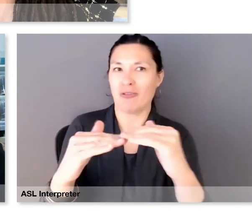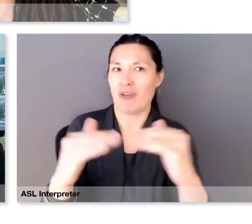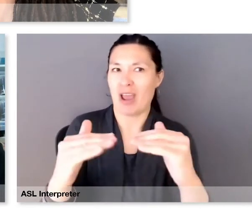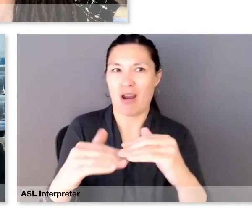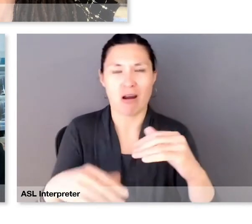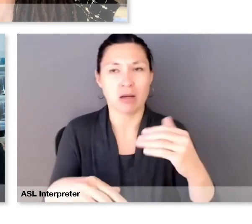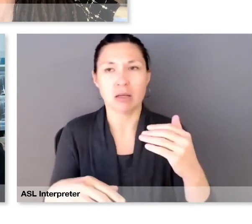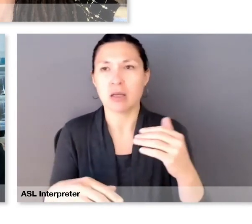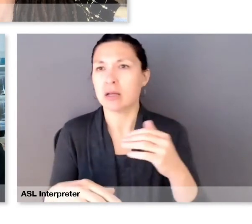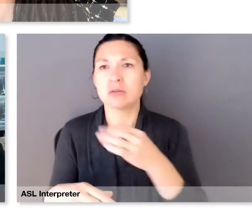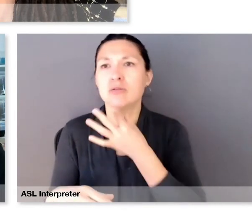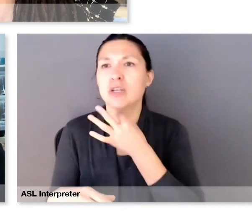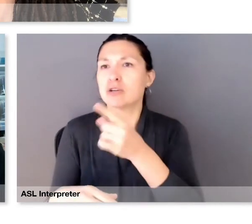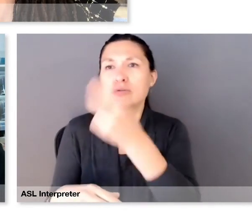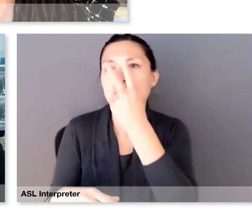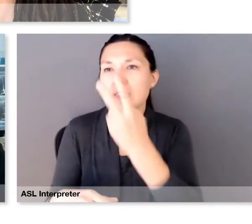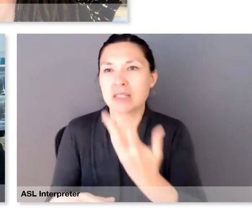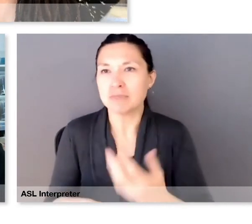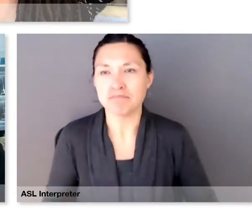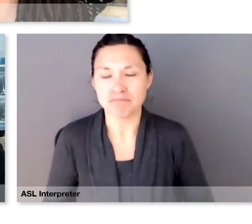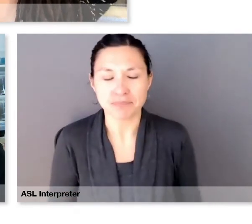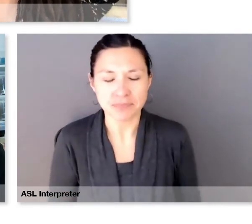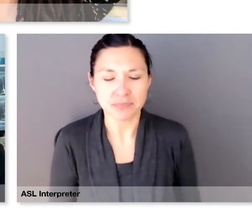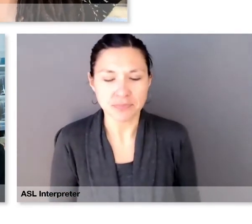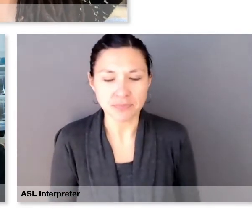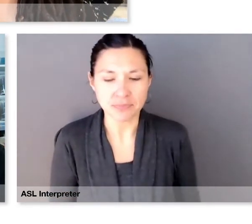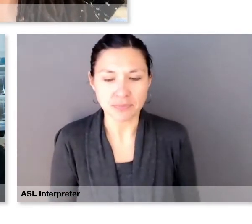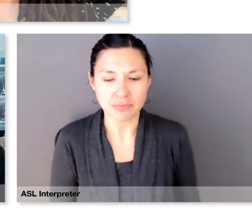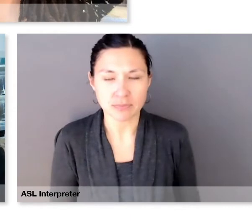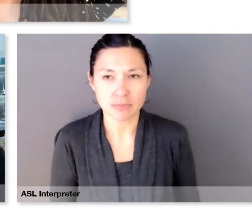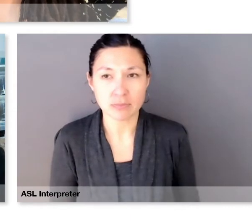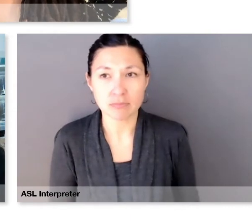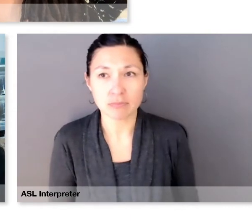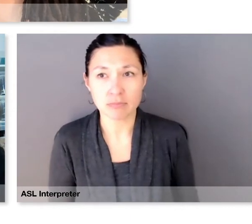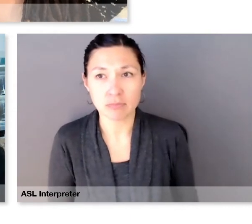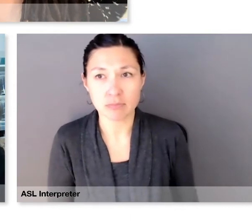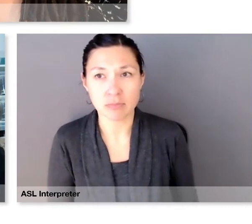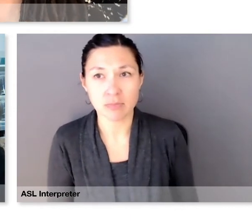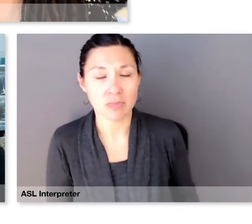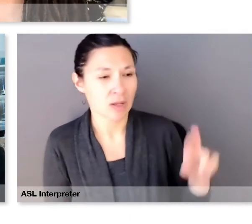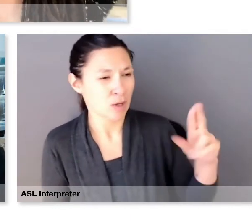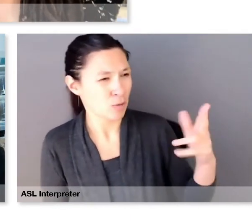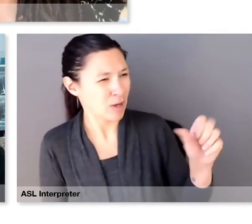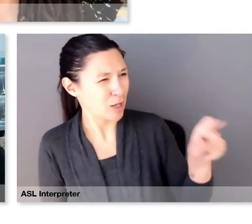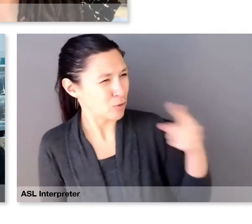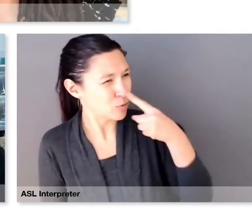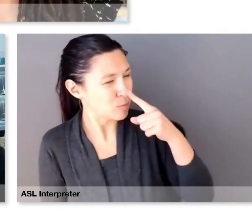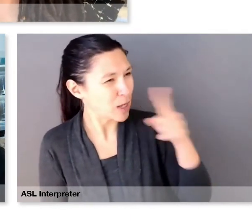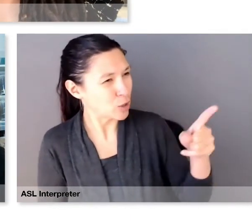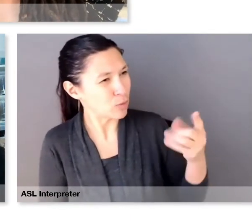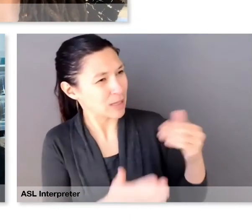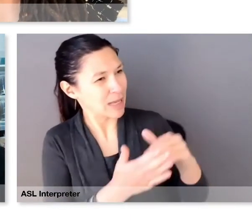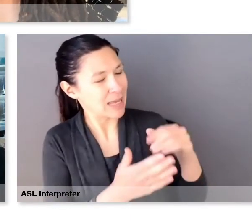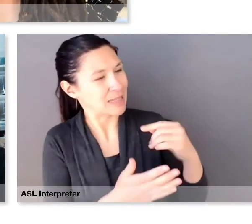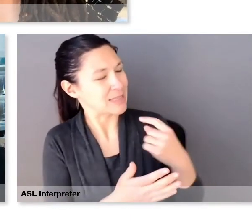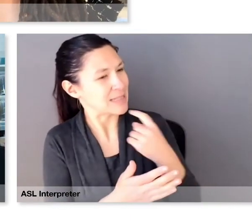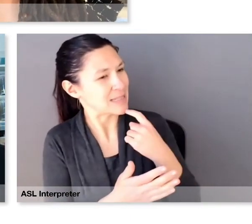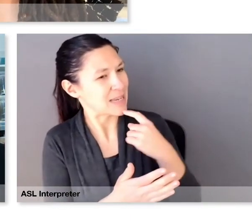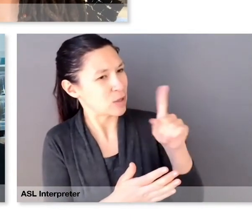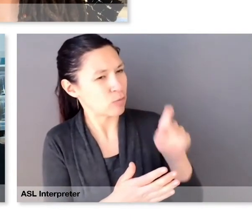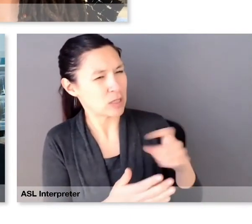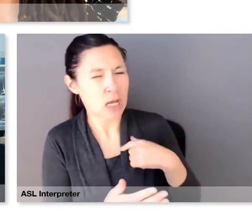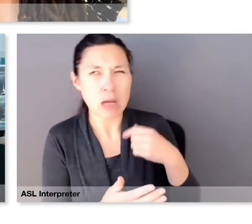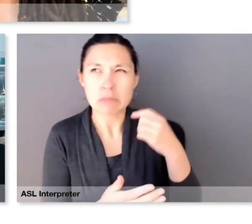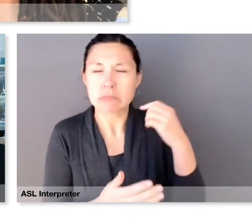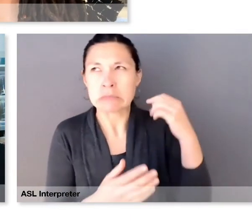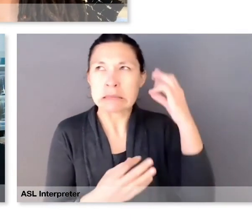coming from that connection? Yeah, can you restate the question a bit? It's a little hard for me to